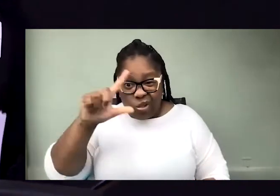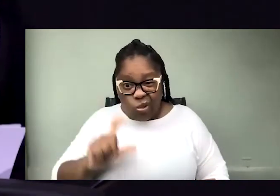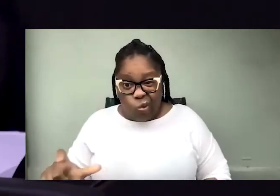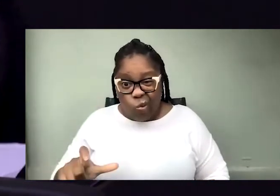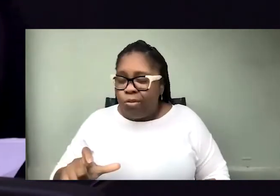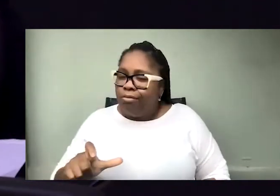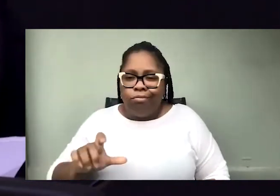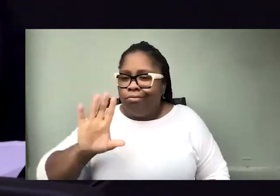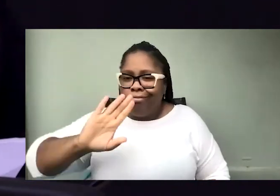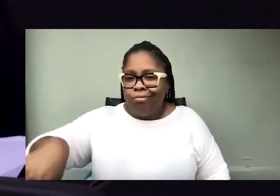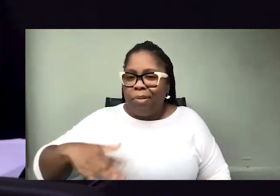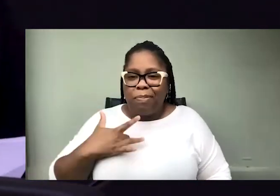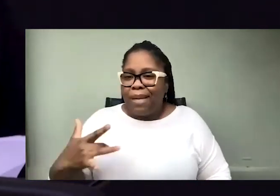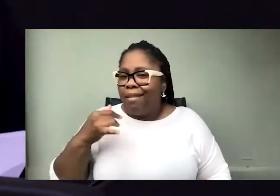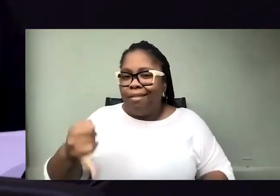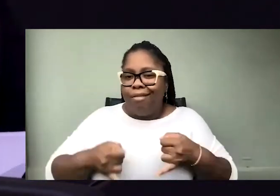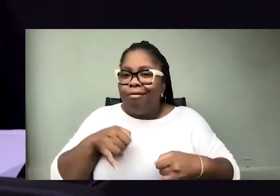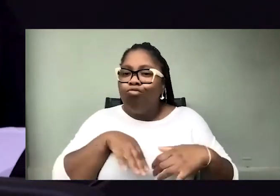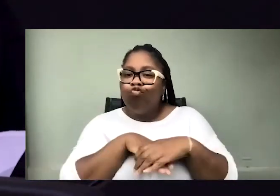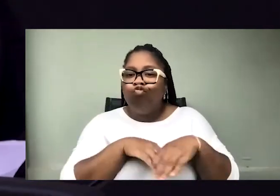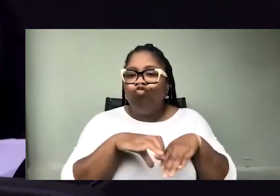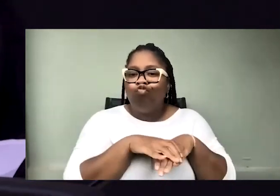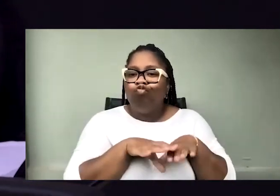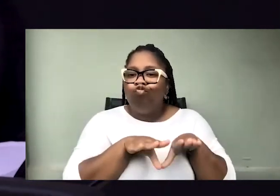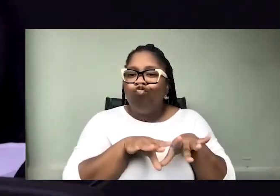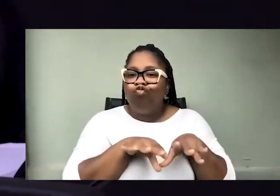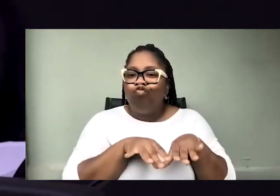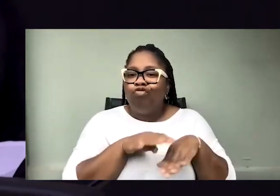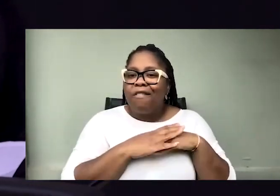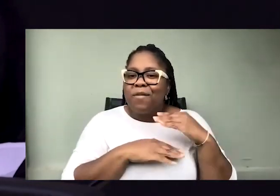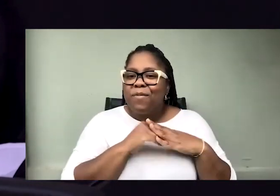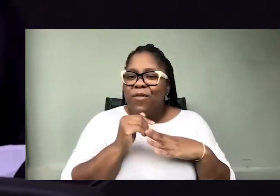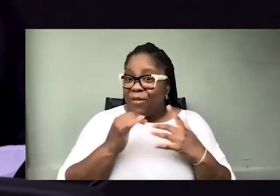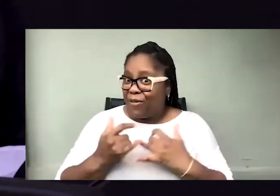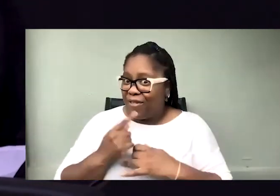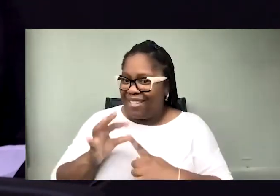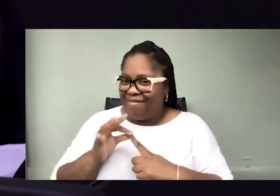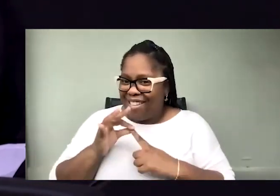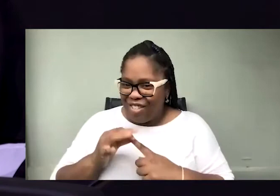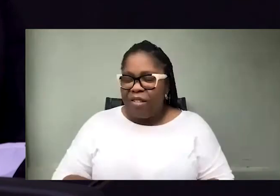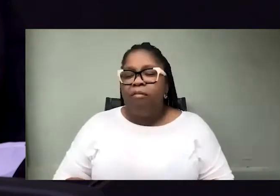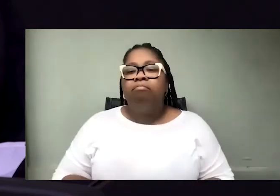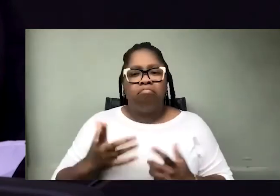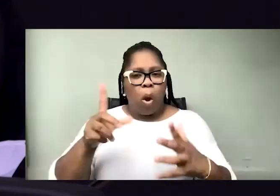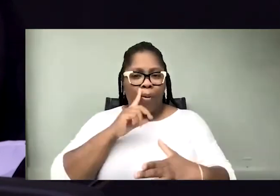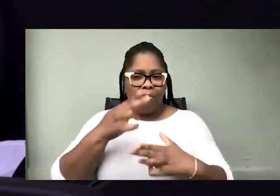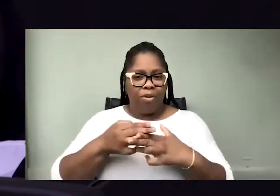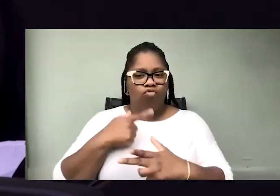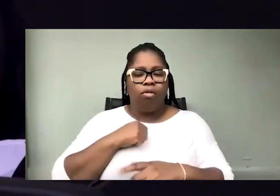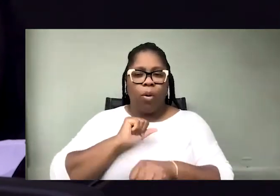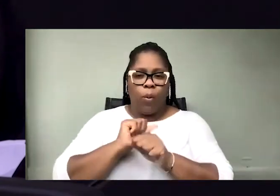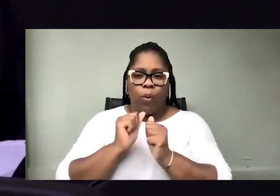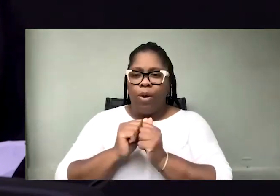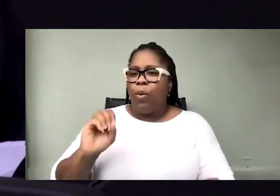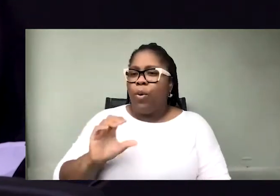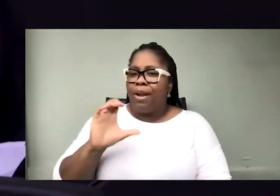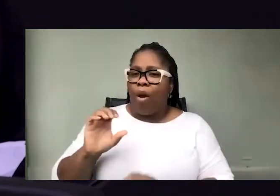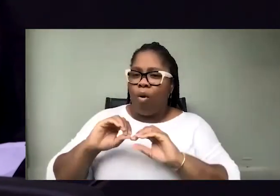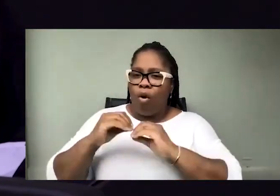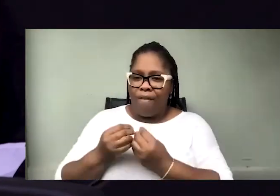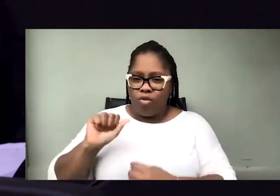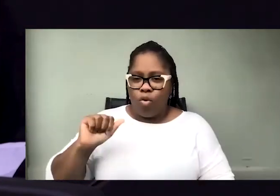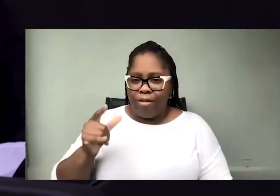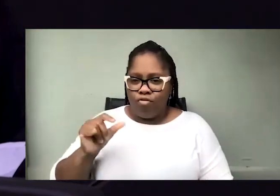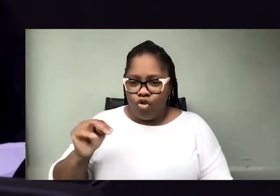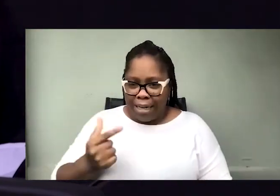leave your slippers on. So today is a special day. As mentioned, I am with the Orange County Office on Aging, and